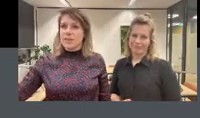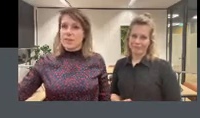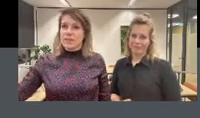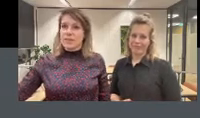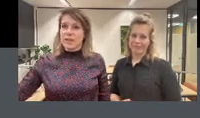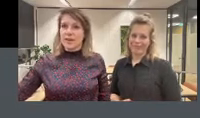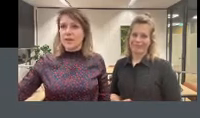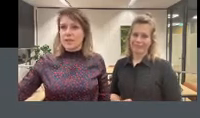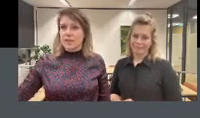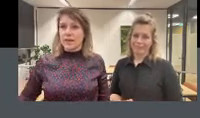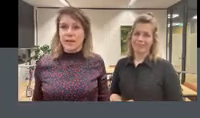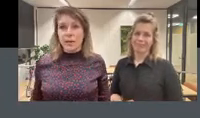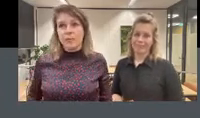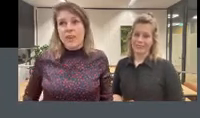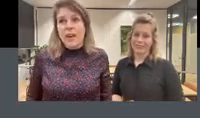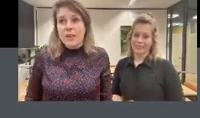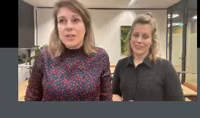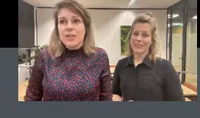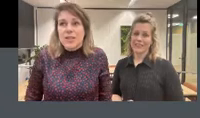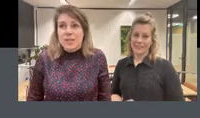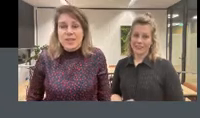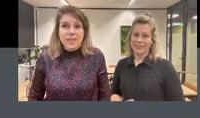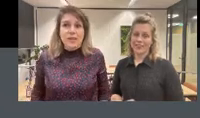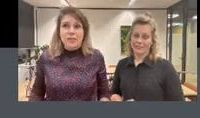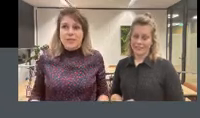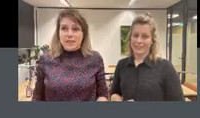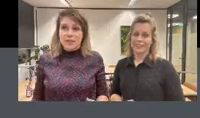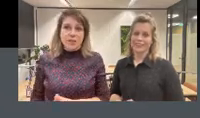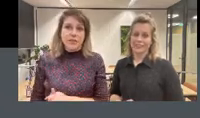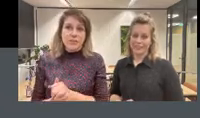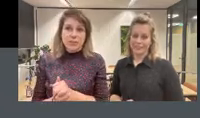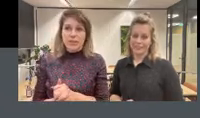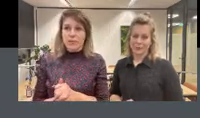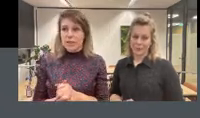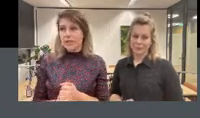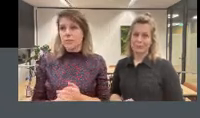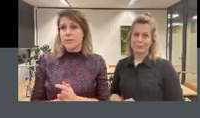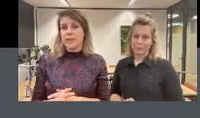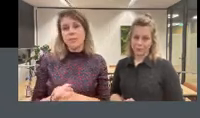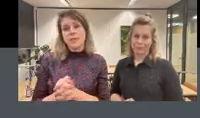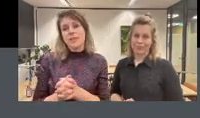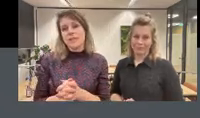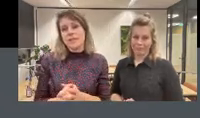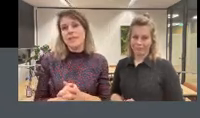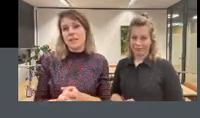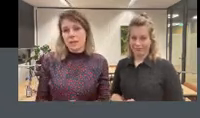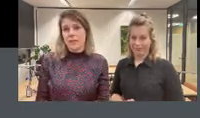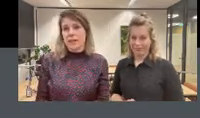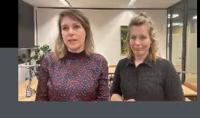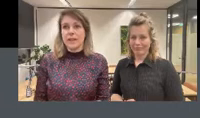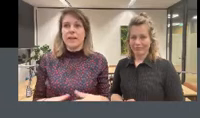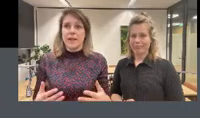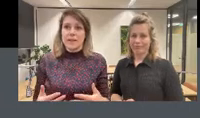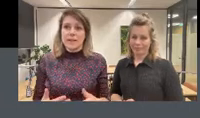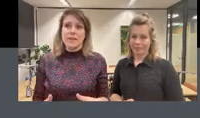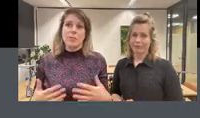As presented, there is evidence suggesting that retention in treatment decreases when treatment is